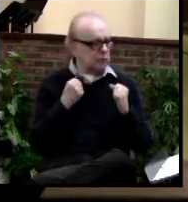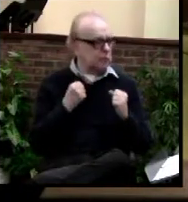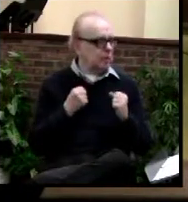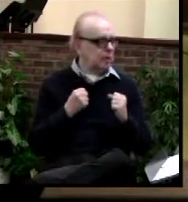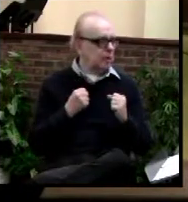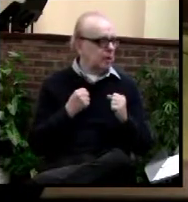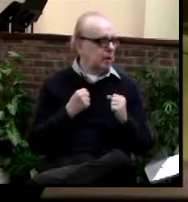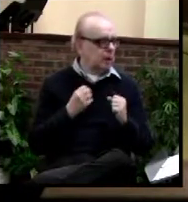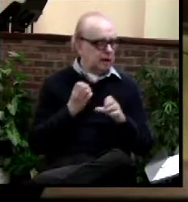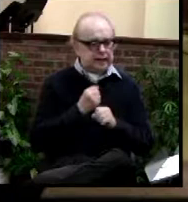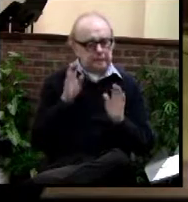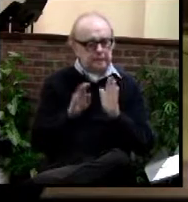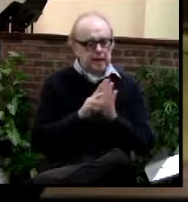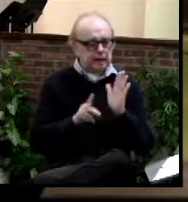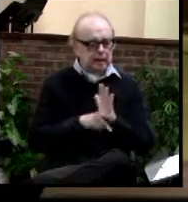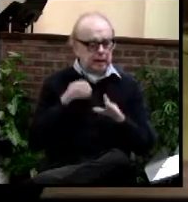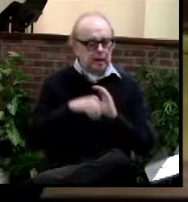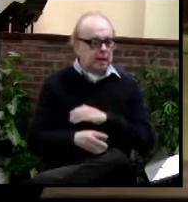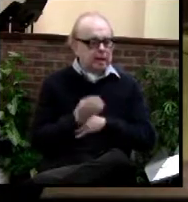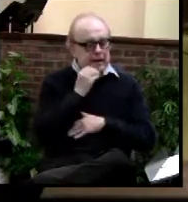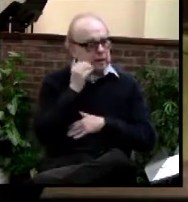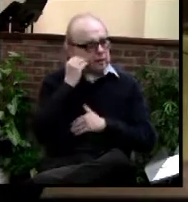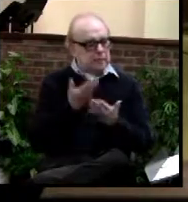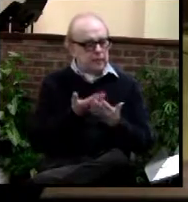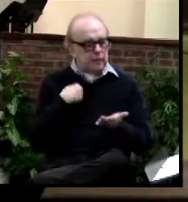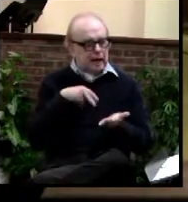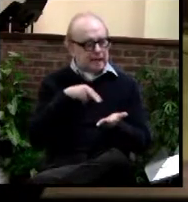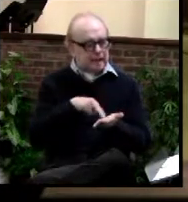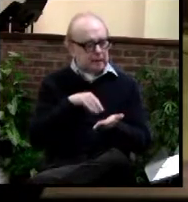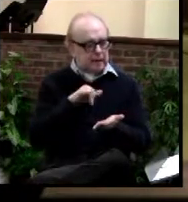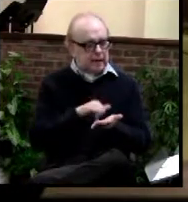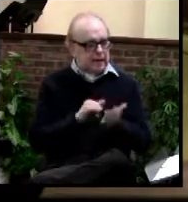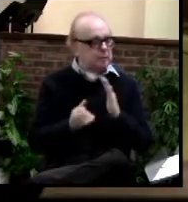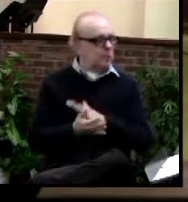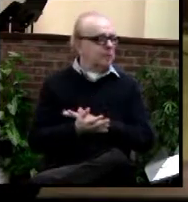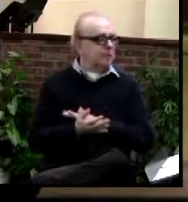Get back in the house before I get up in the morning. No.